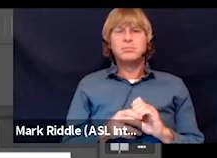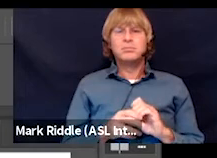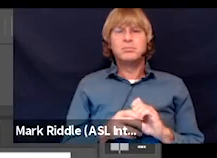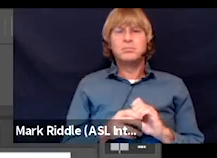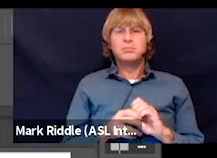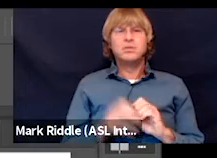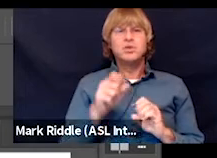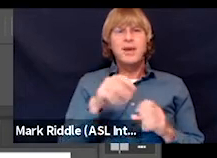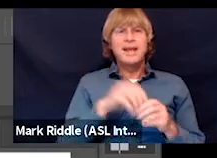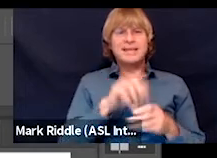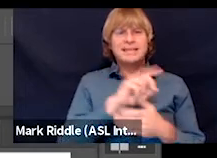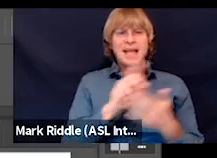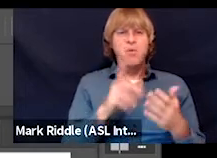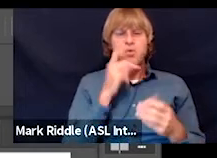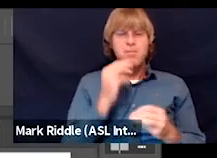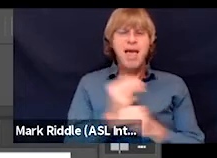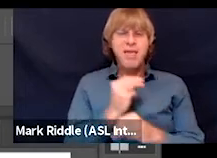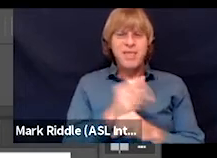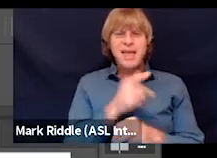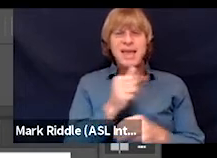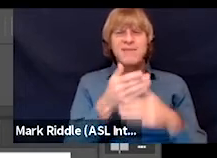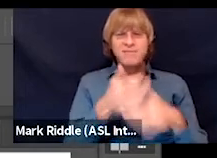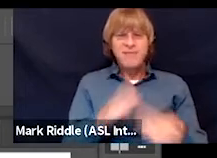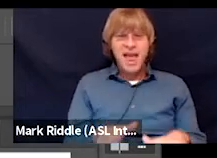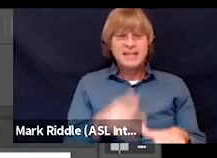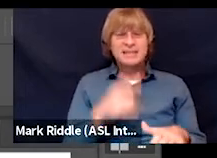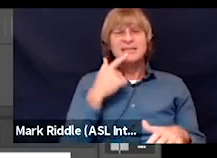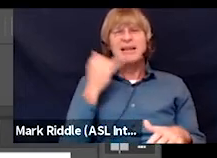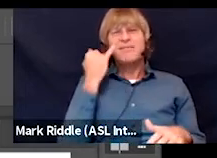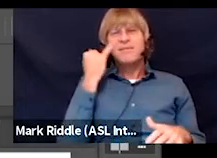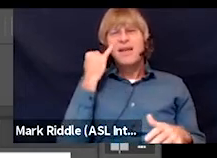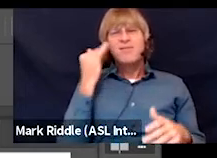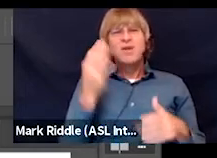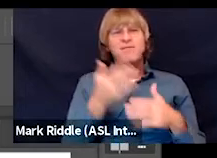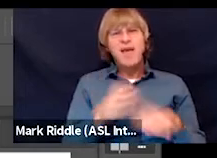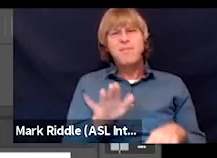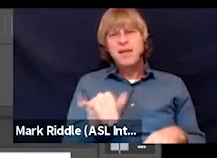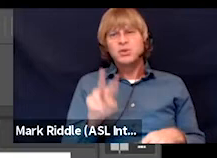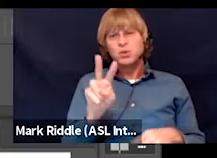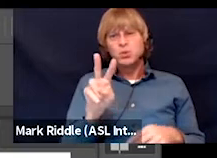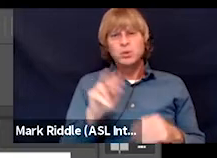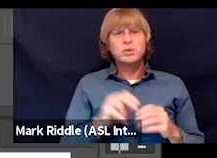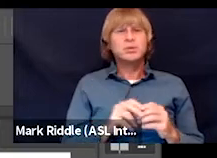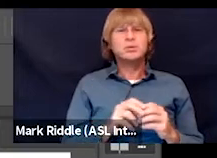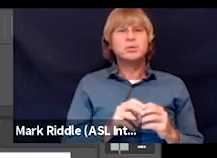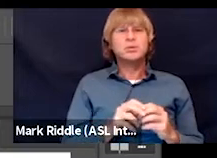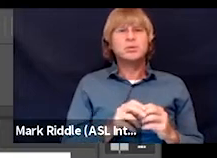So InDesign will do the math. It can divide it. I can say I want it divided by 2.